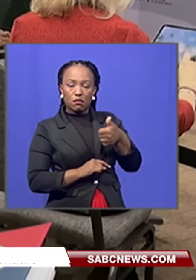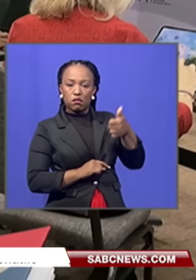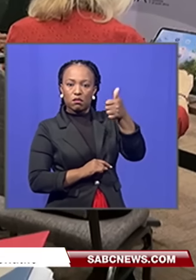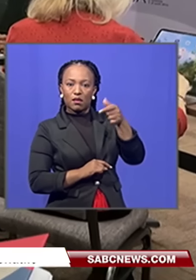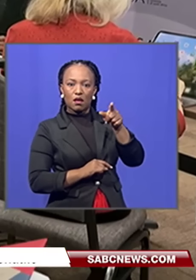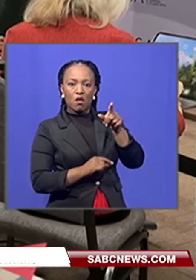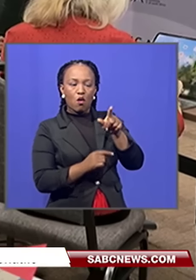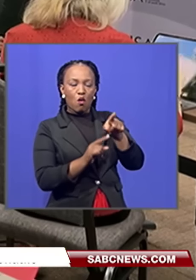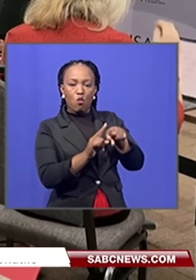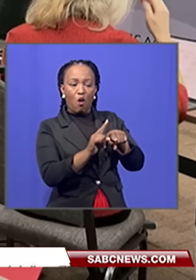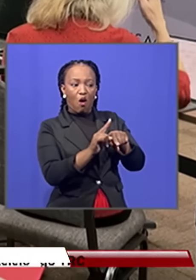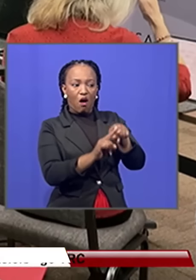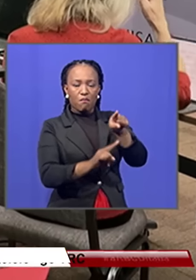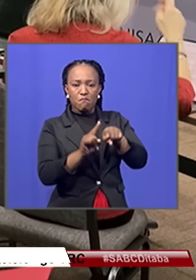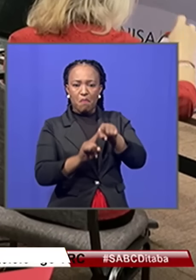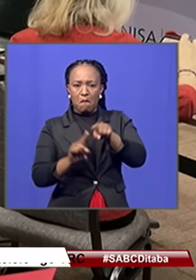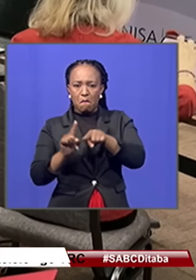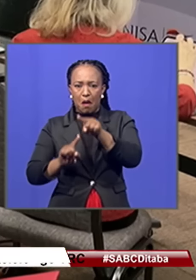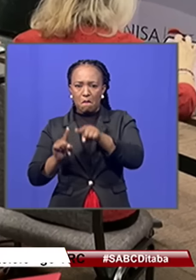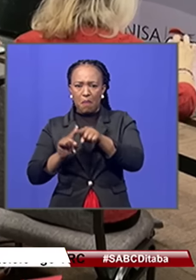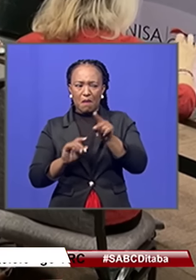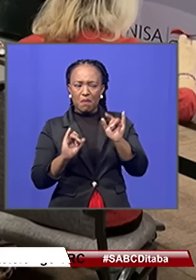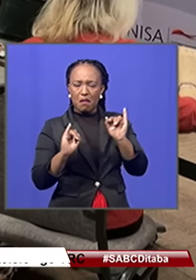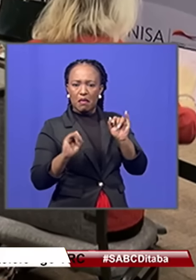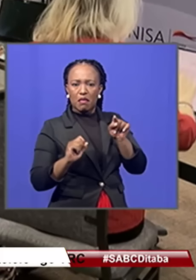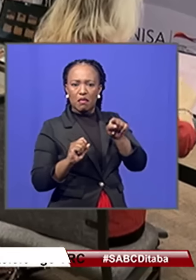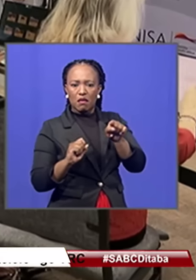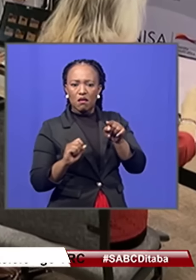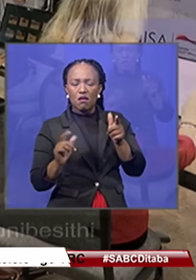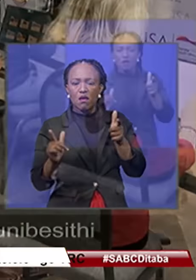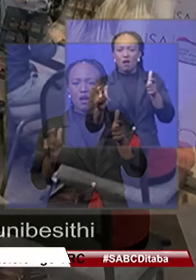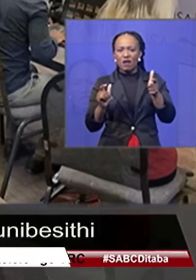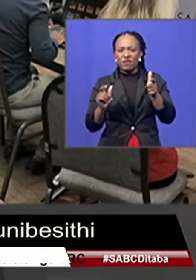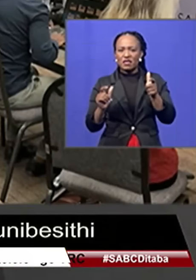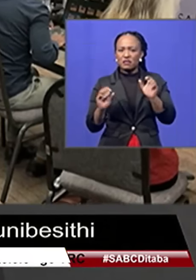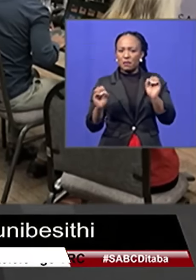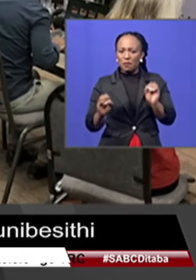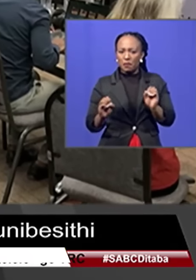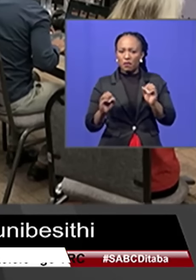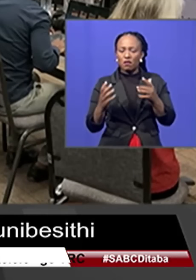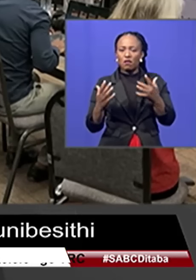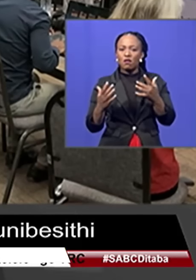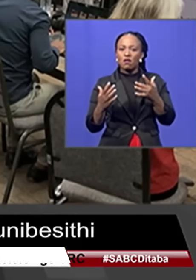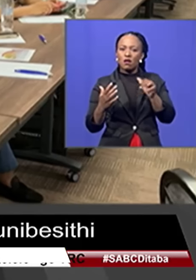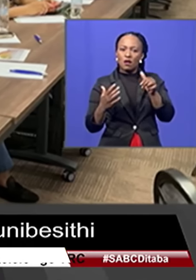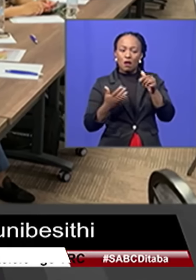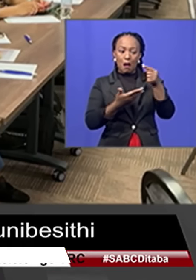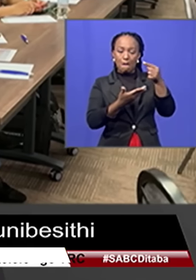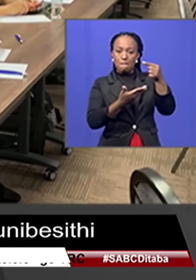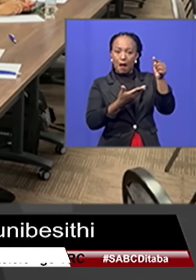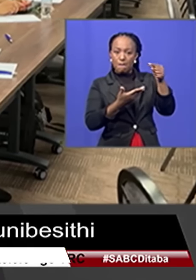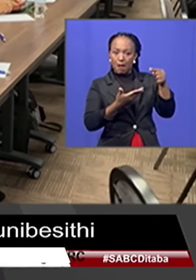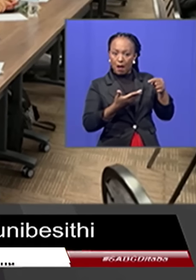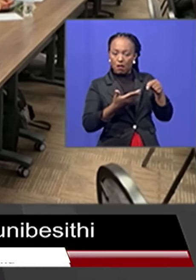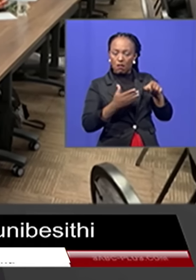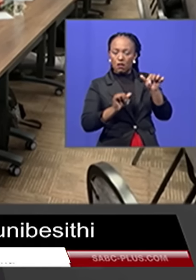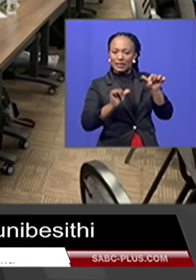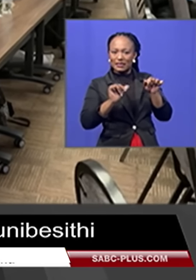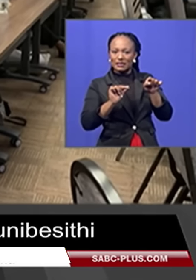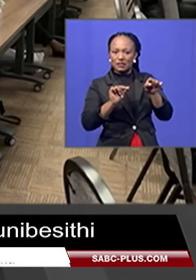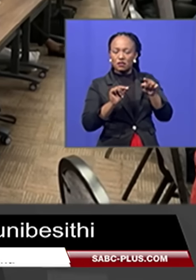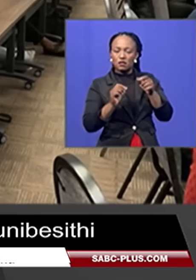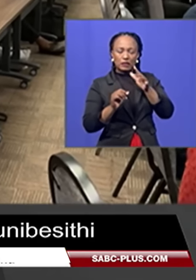a bona ka bogale. O boletše gape ka ditlhotlo tša tshepedišo go swana le go palela ke go swaya matlakala, go palelwa ga baithuti ba ngwaga wa mathomo le palo